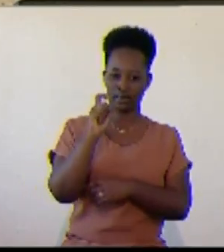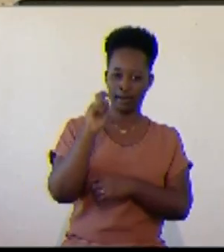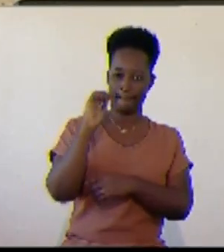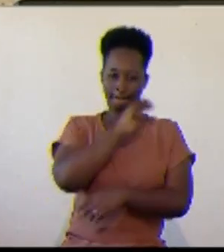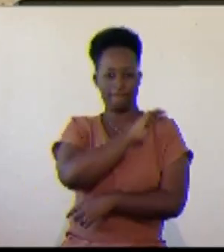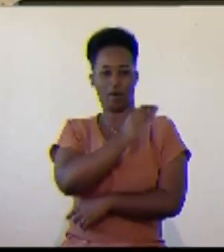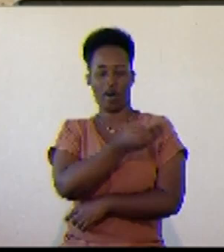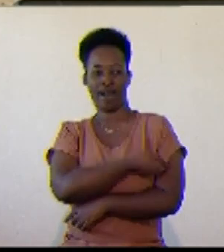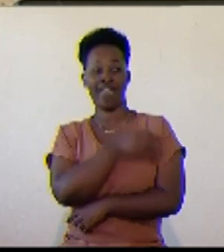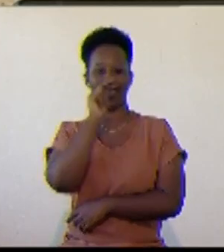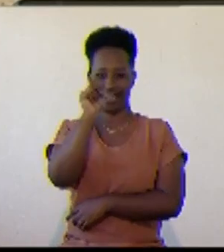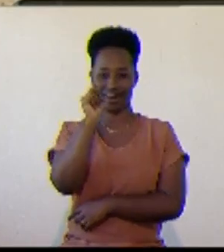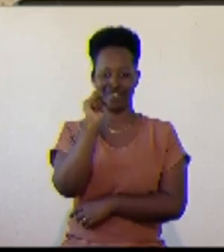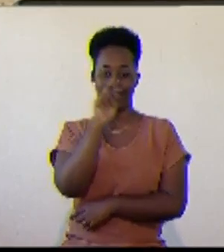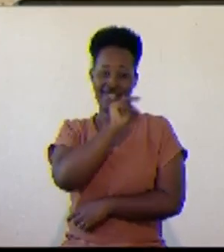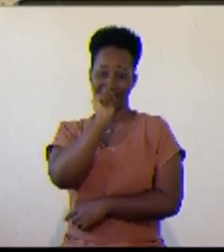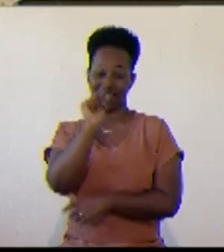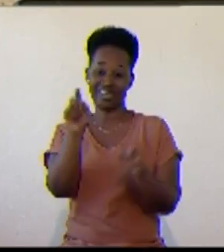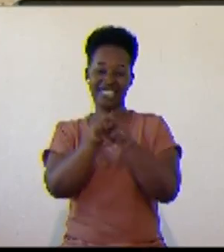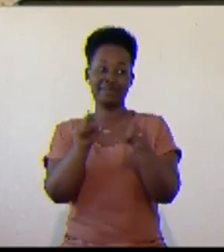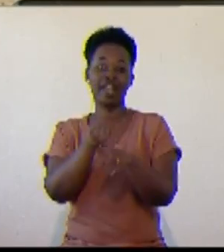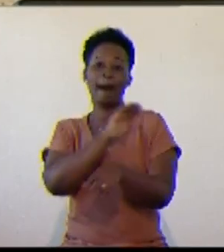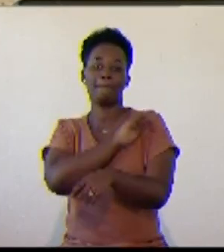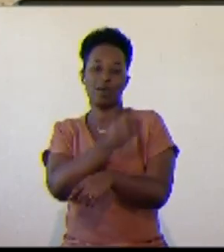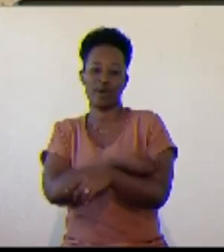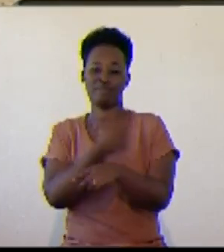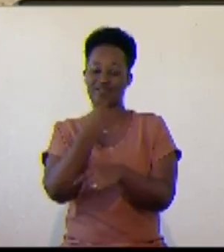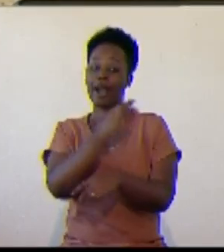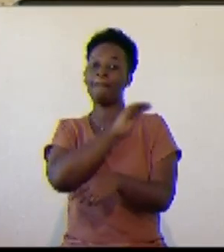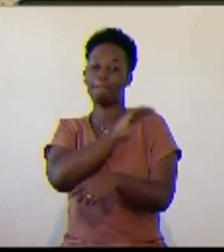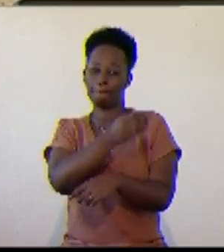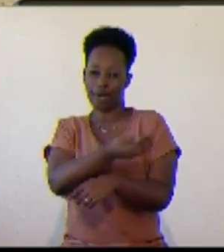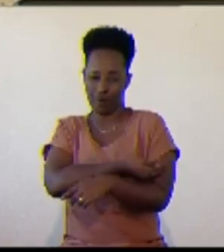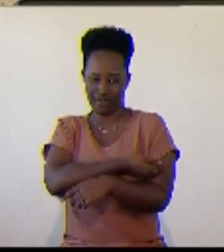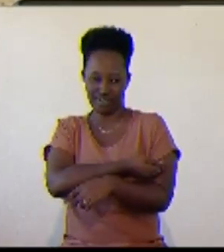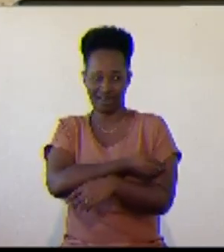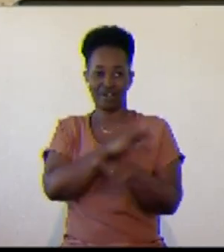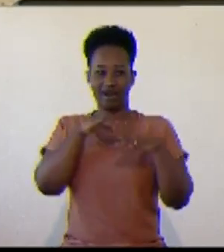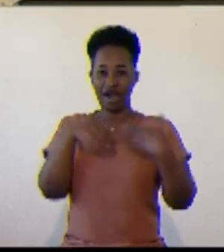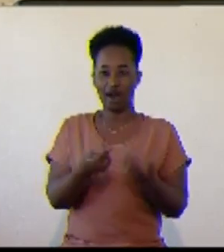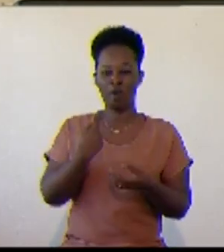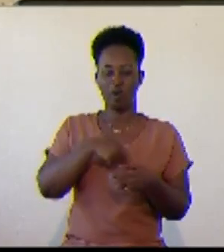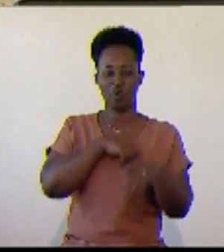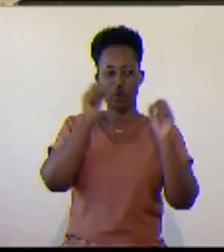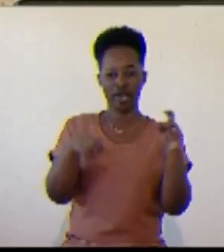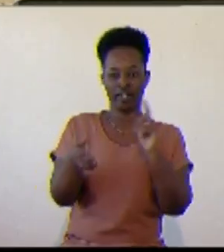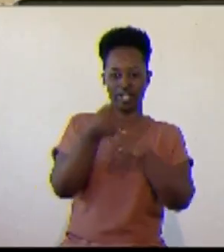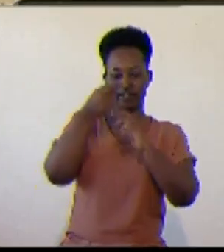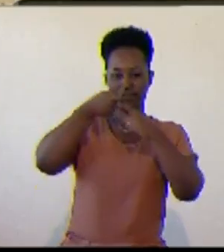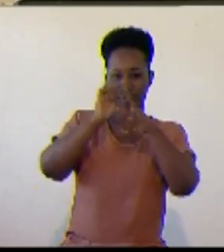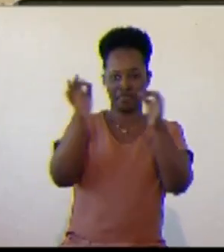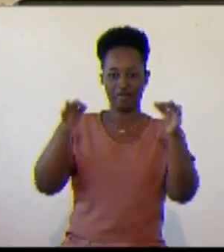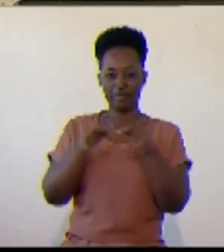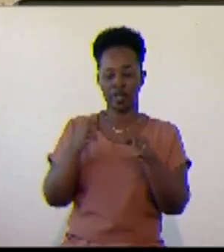is a power, is an index. This is a power. So how we carry it out, or the formula that we shall be